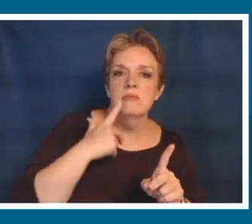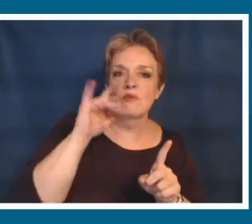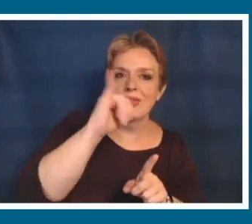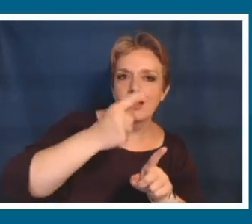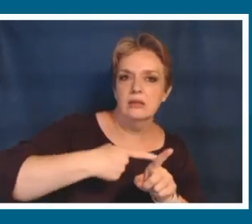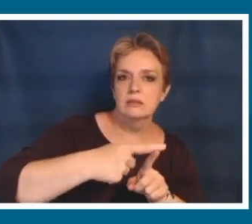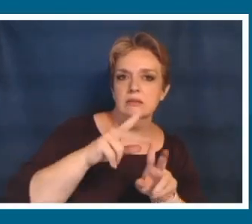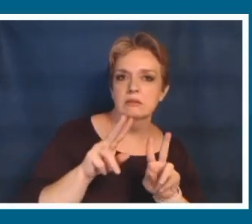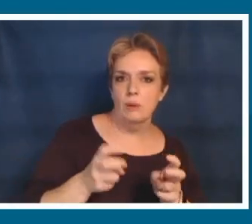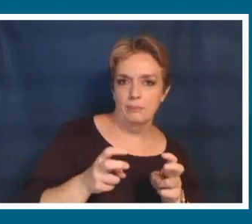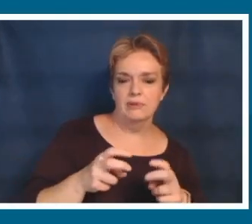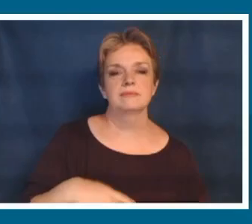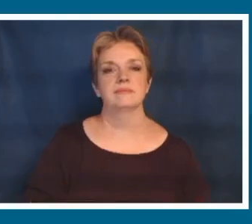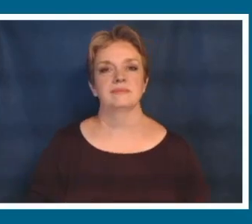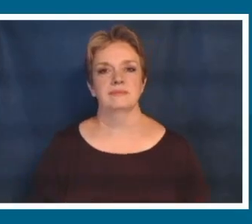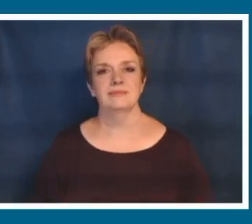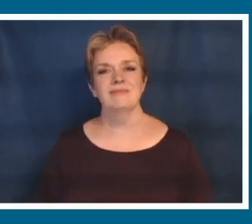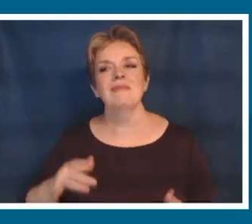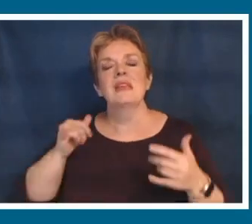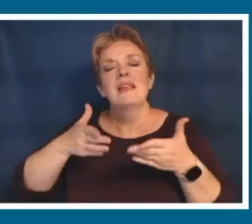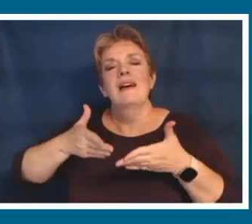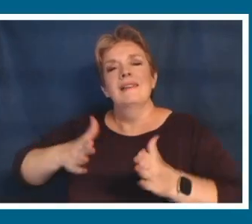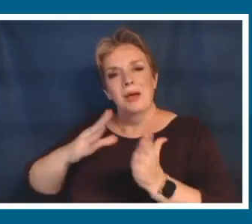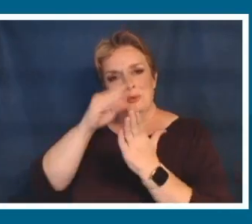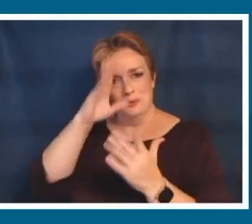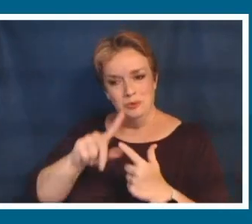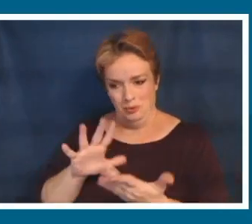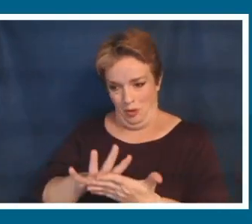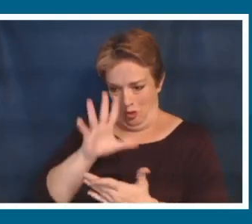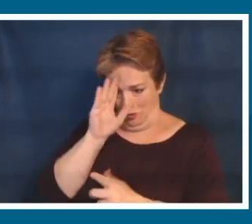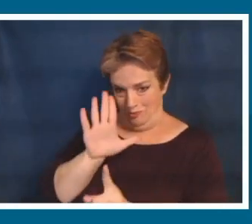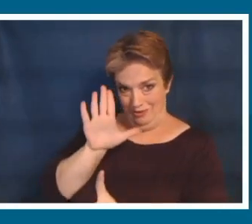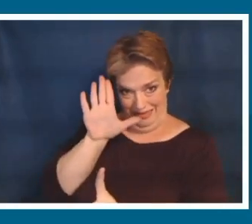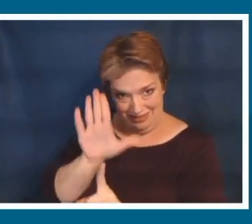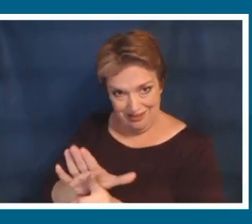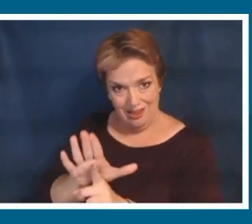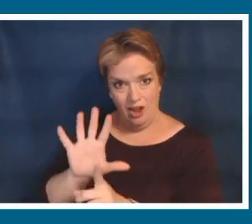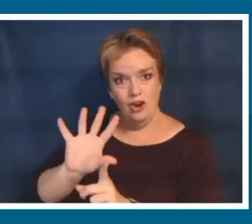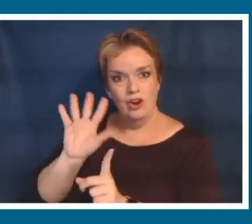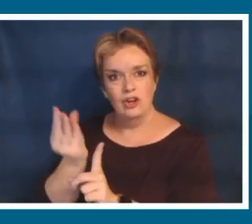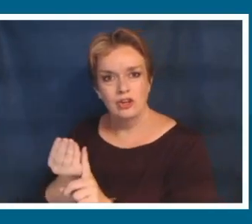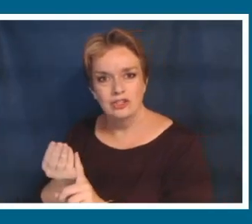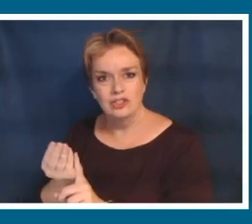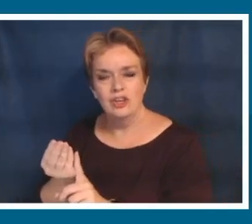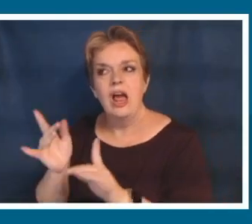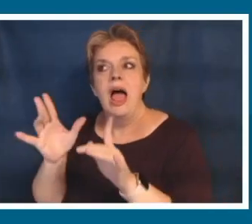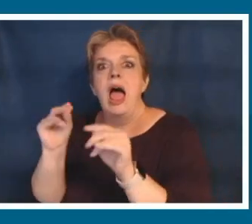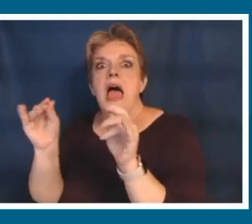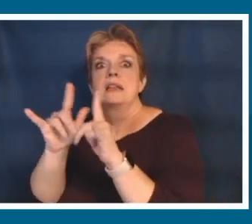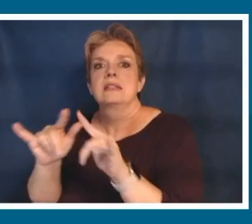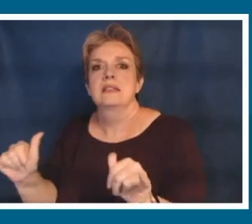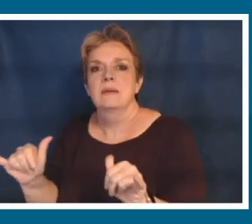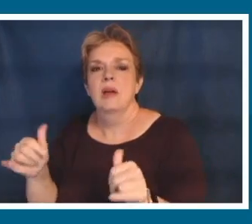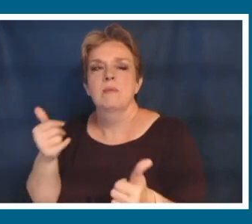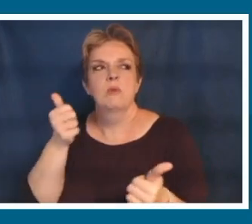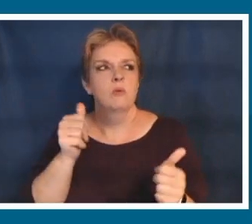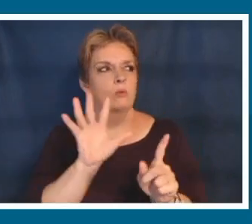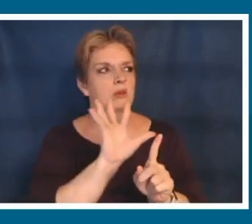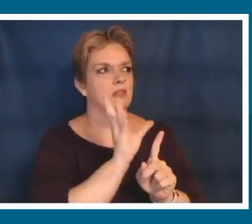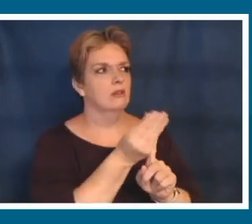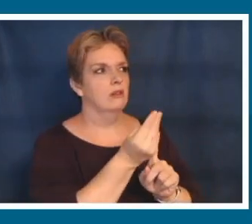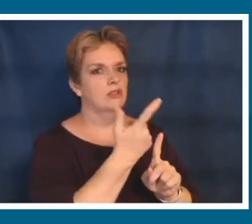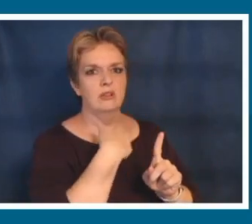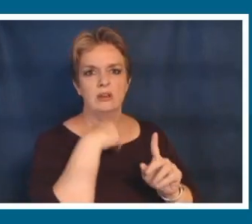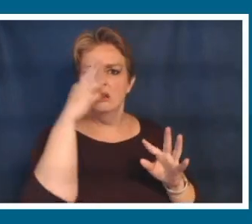Bridget said, learn about their own culture, but then what cultures do I not know about yet and how can I learn? So that's